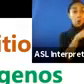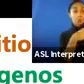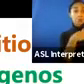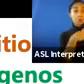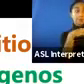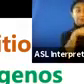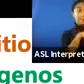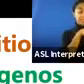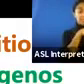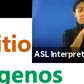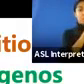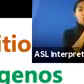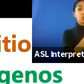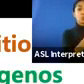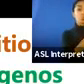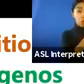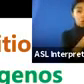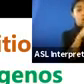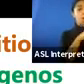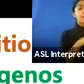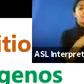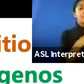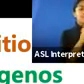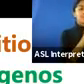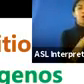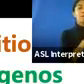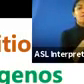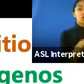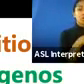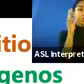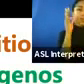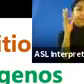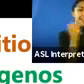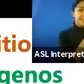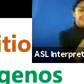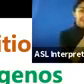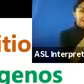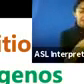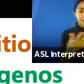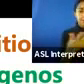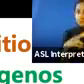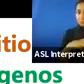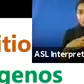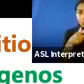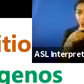vulnerable to cat attacks. Who am I?